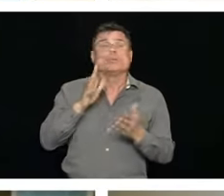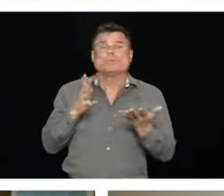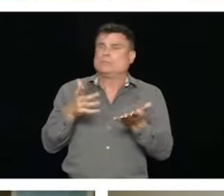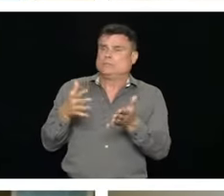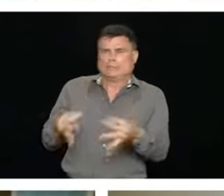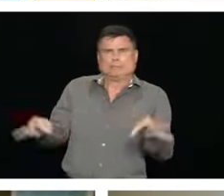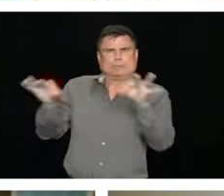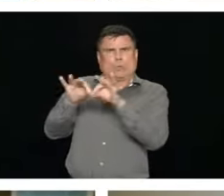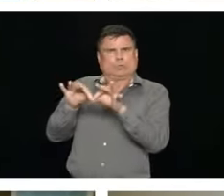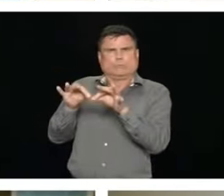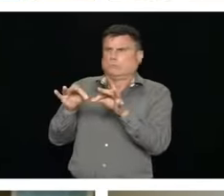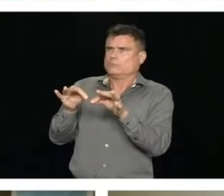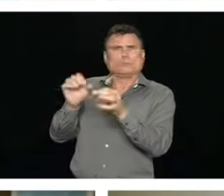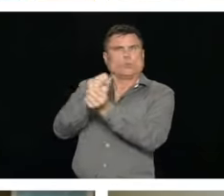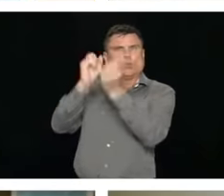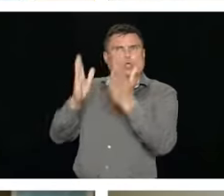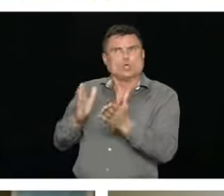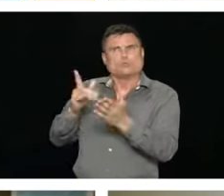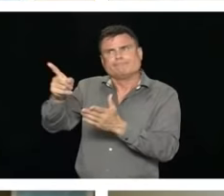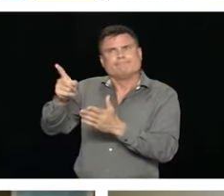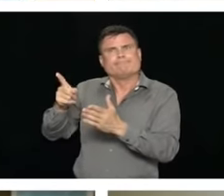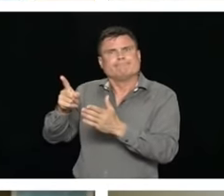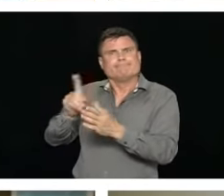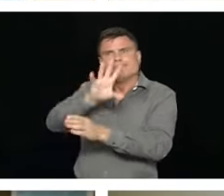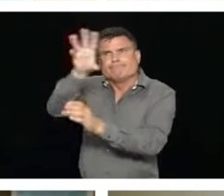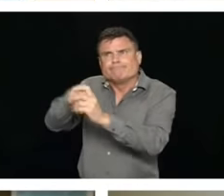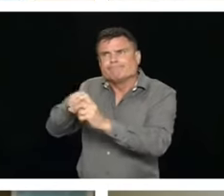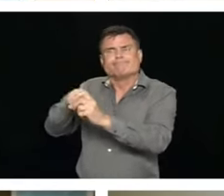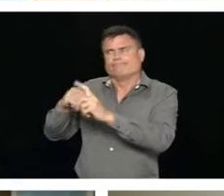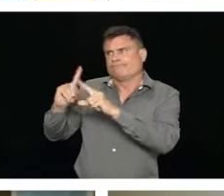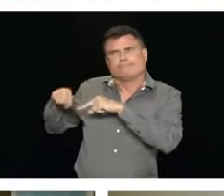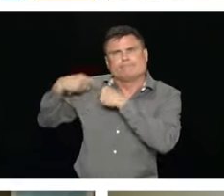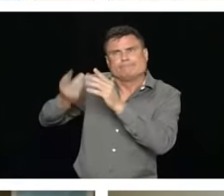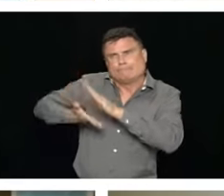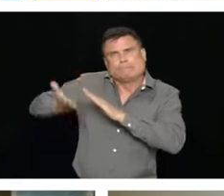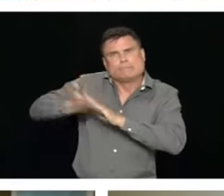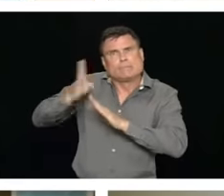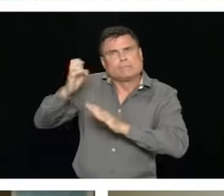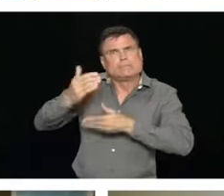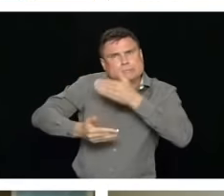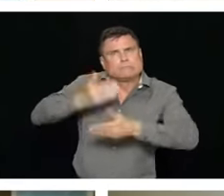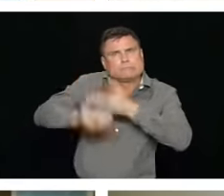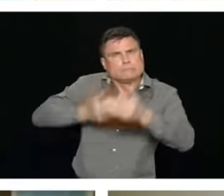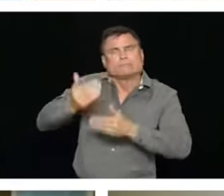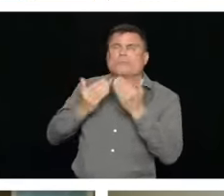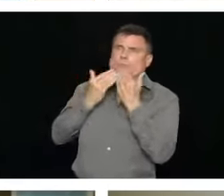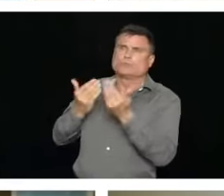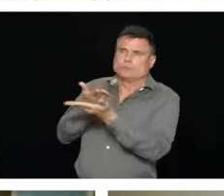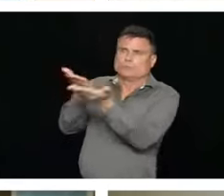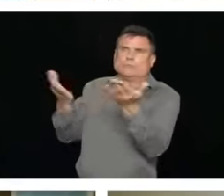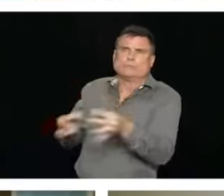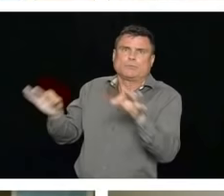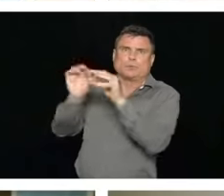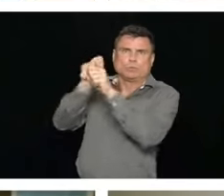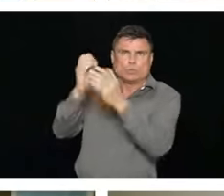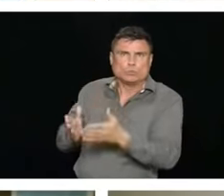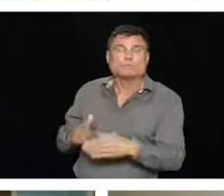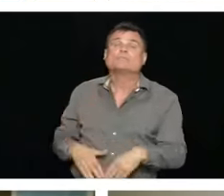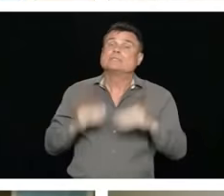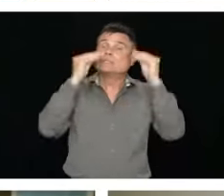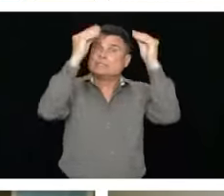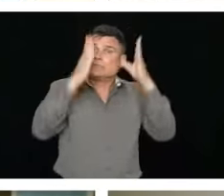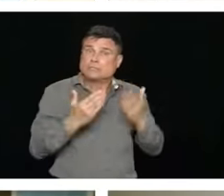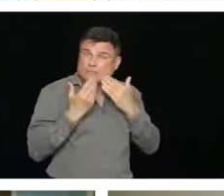And a huge thank you goes out to all the people in our school communities, teachers, support staff, First Nations educators, principals and vice